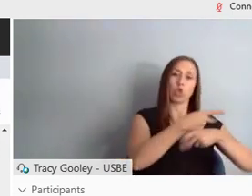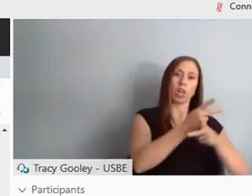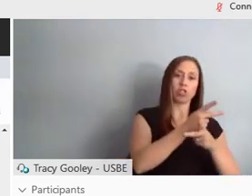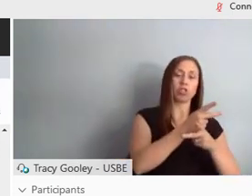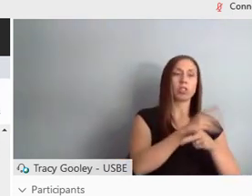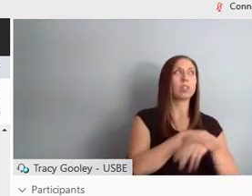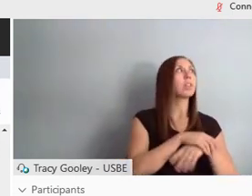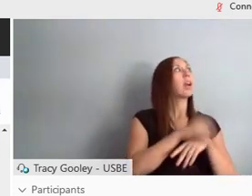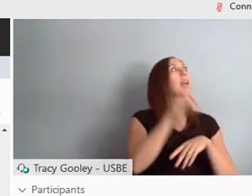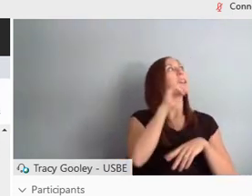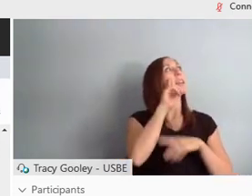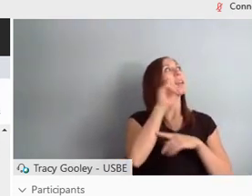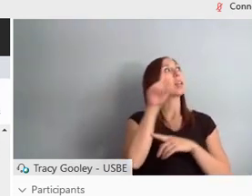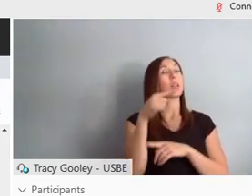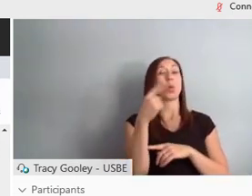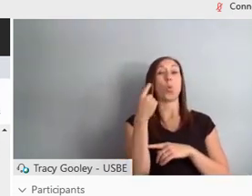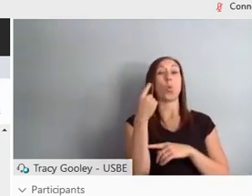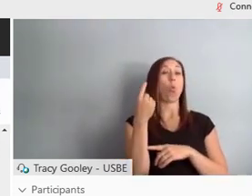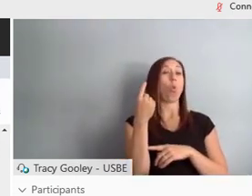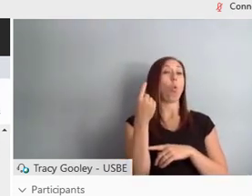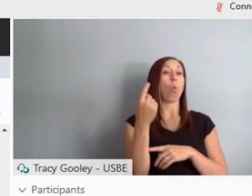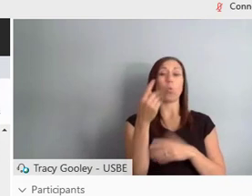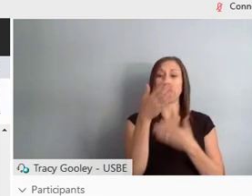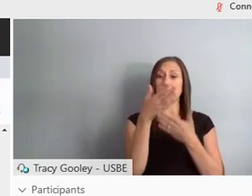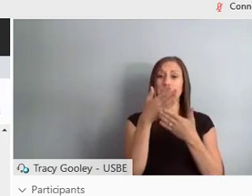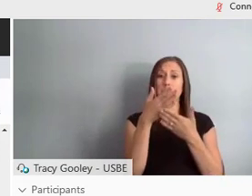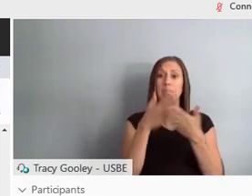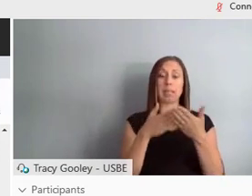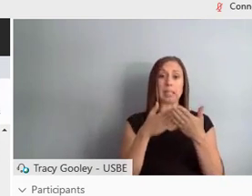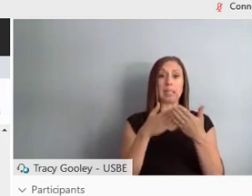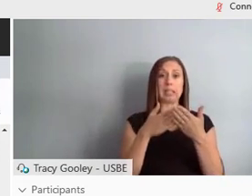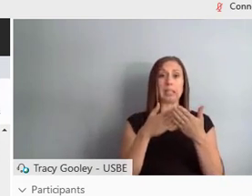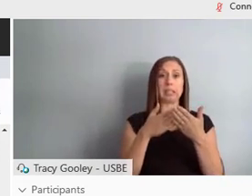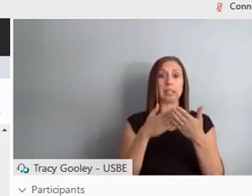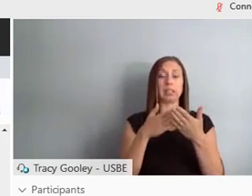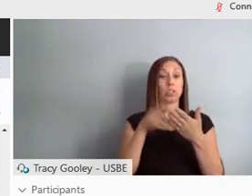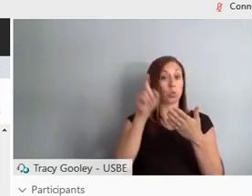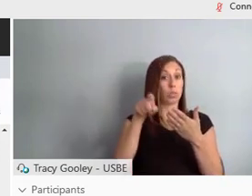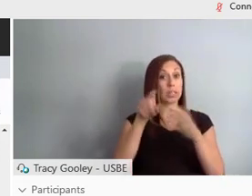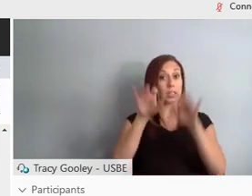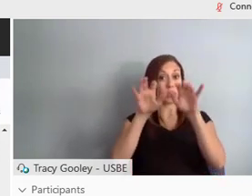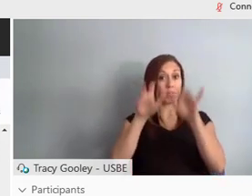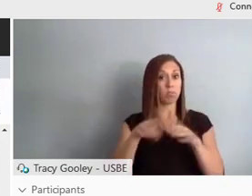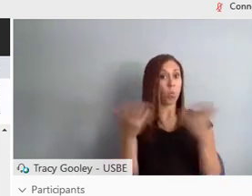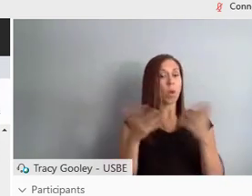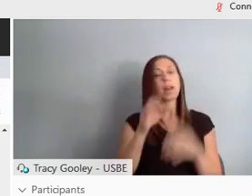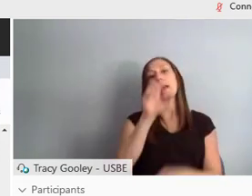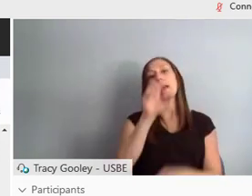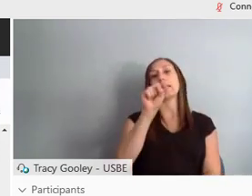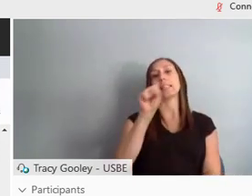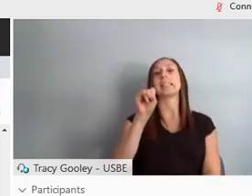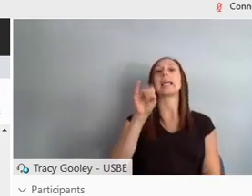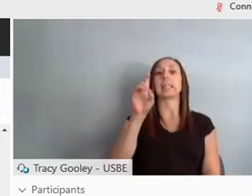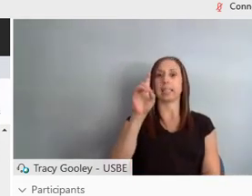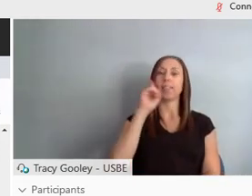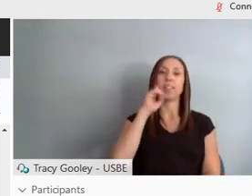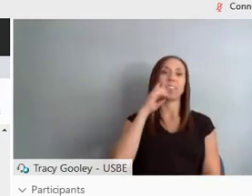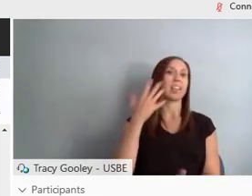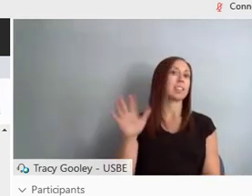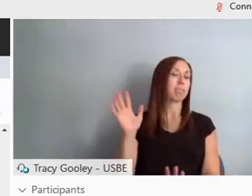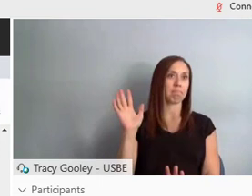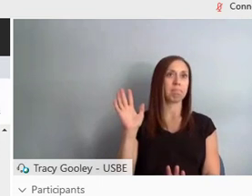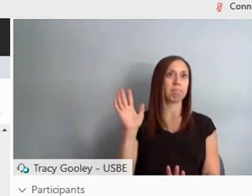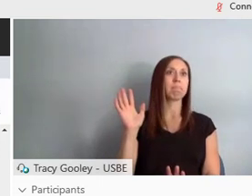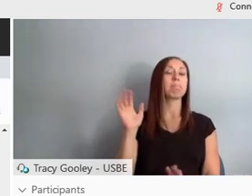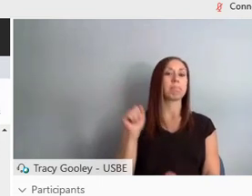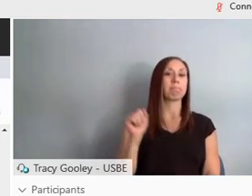environment. I do believe that the only piece of information you're going to have to input is the SSID number.